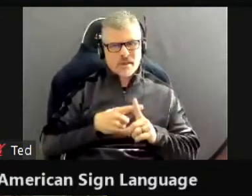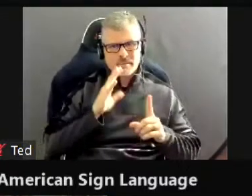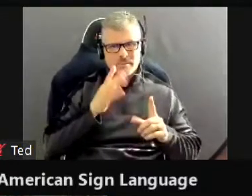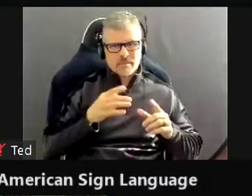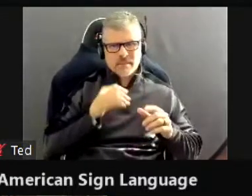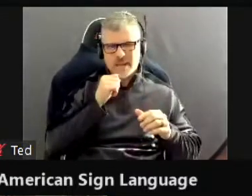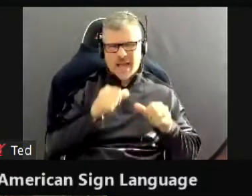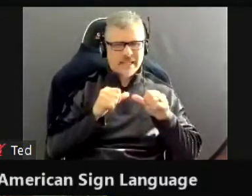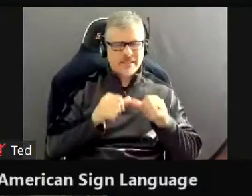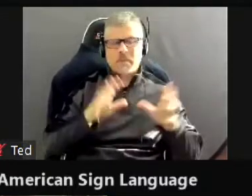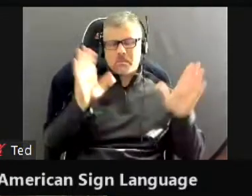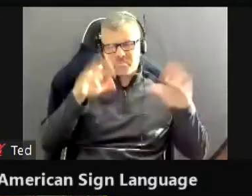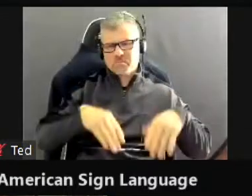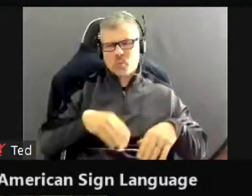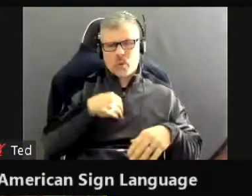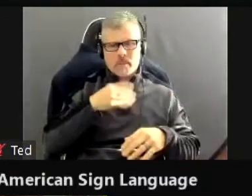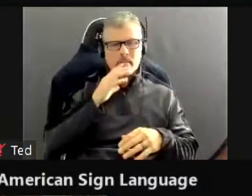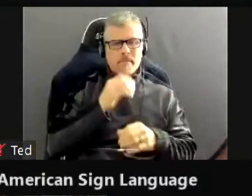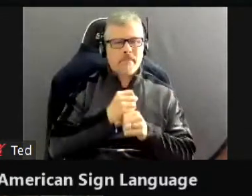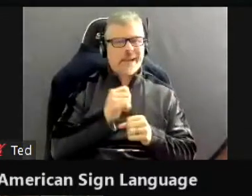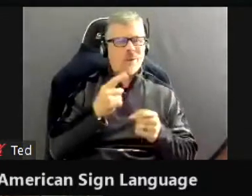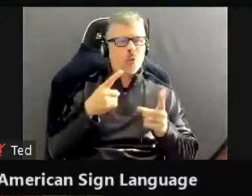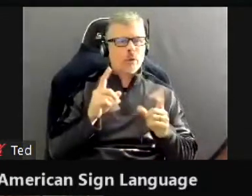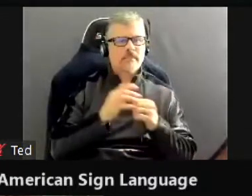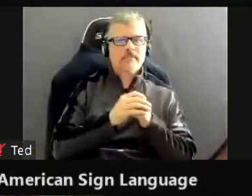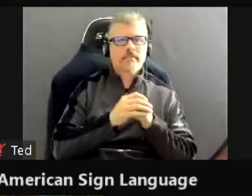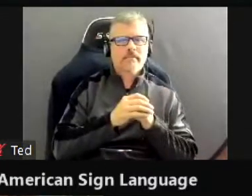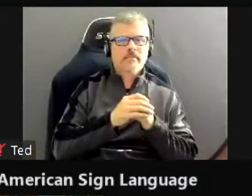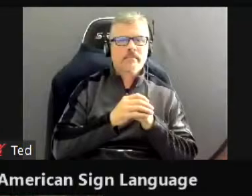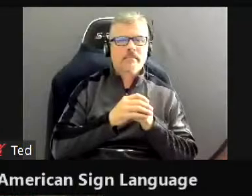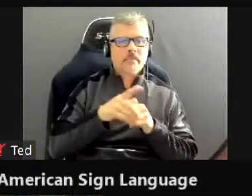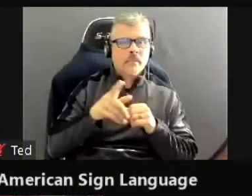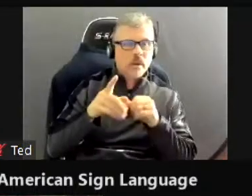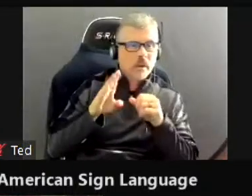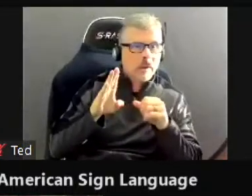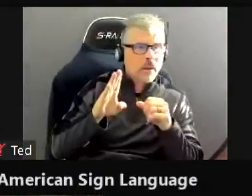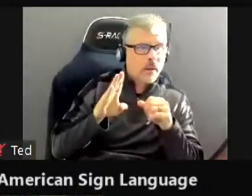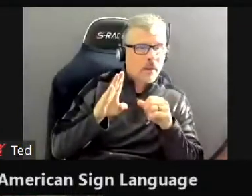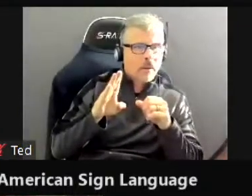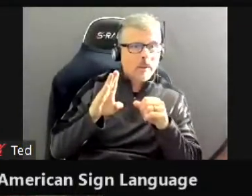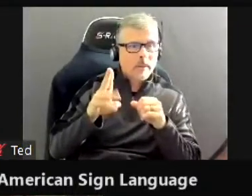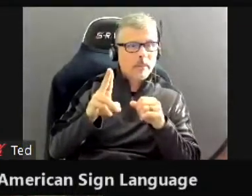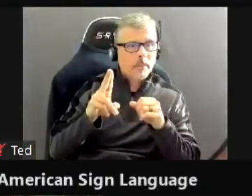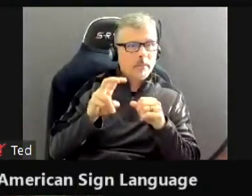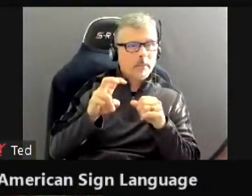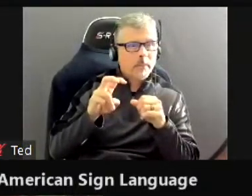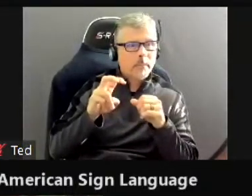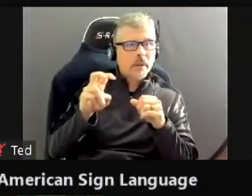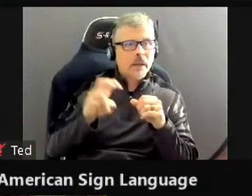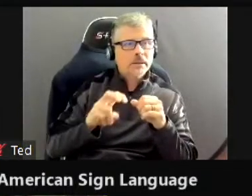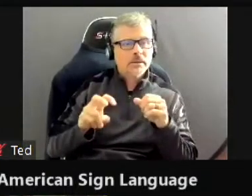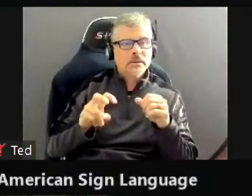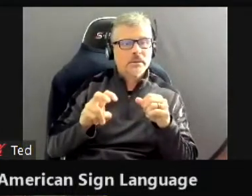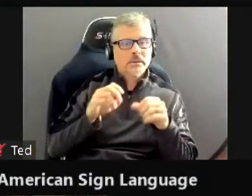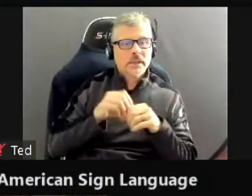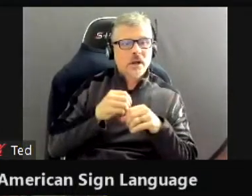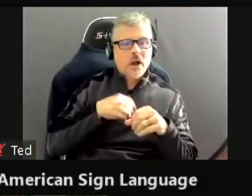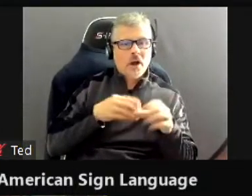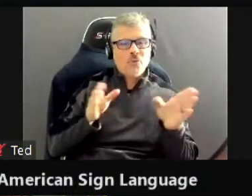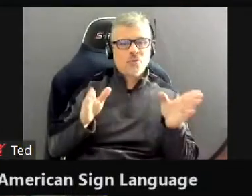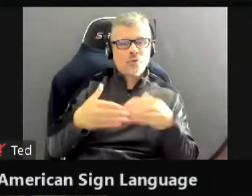We'll make it work. We have Buzz in our group this time. This is going to be good. Yep.